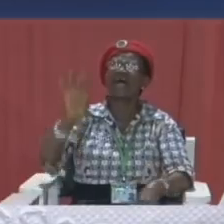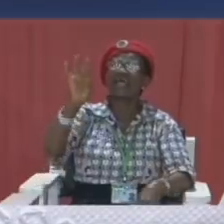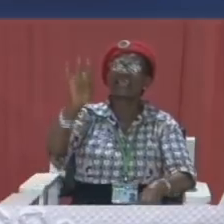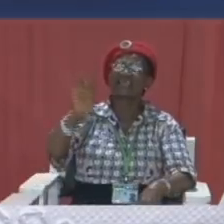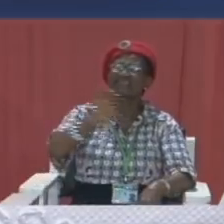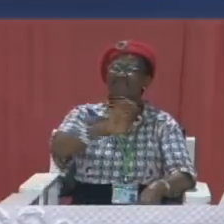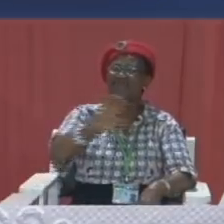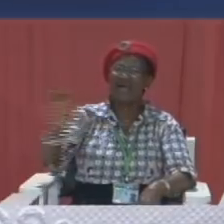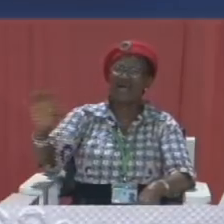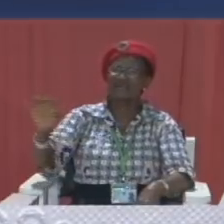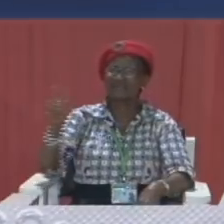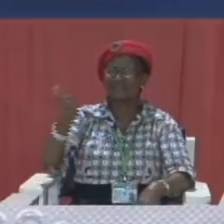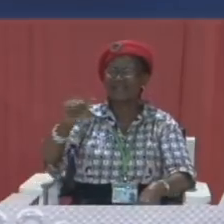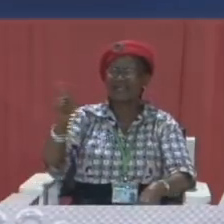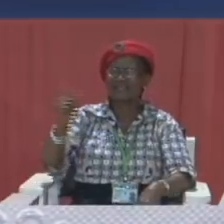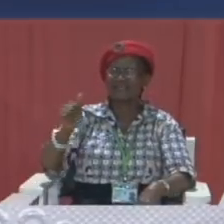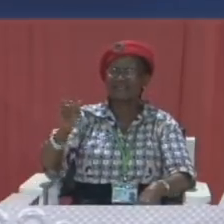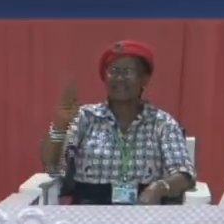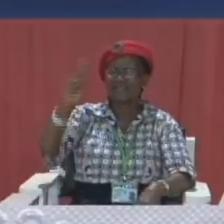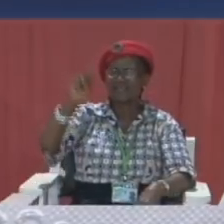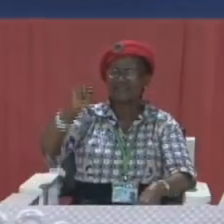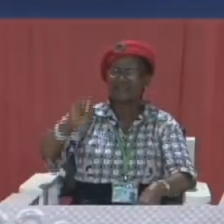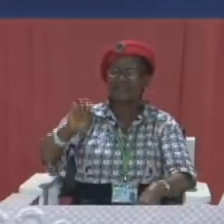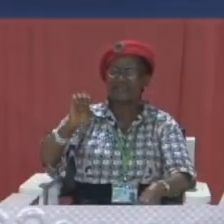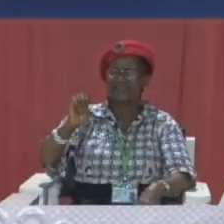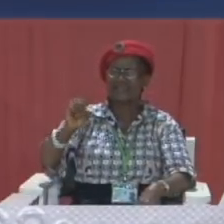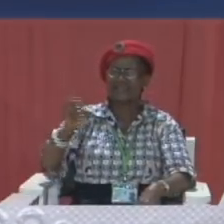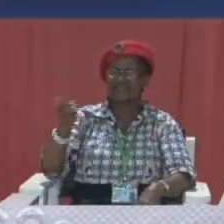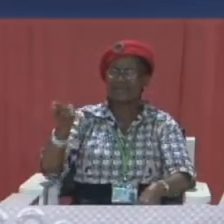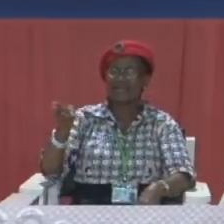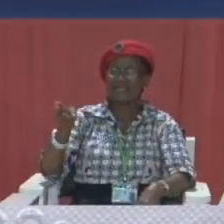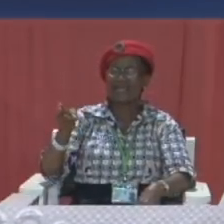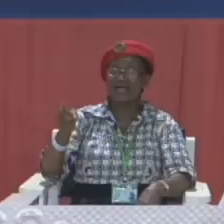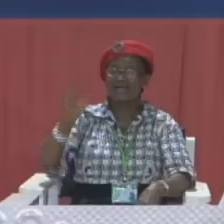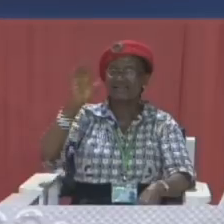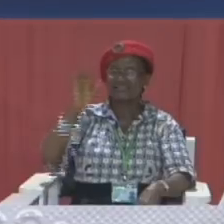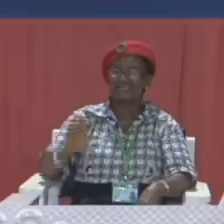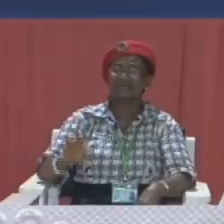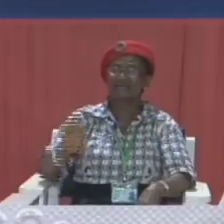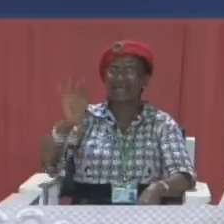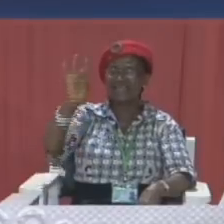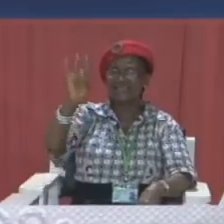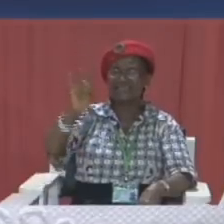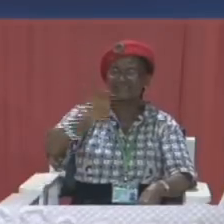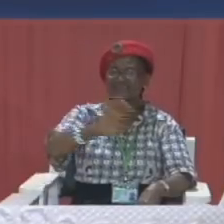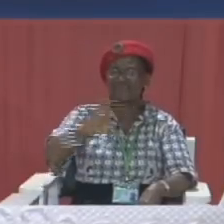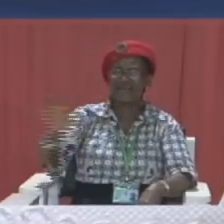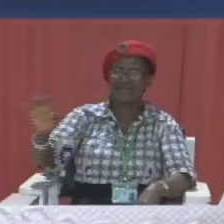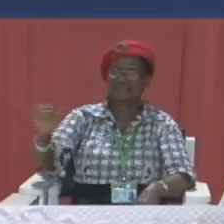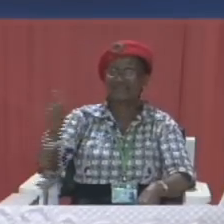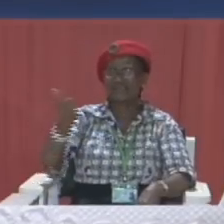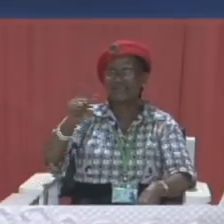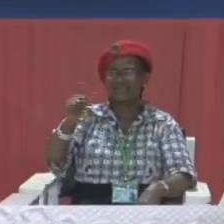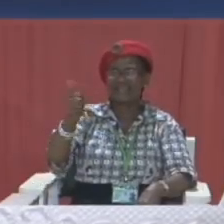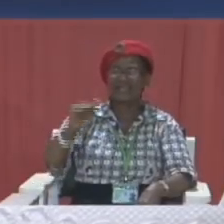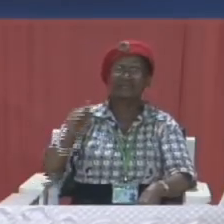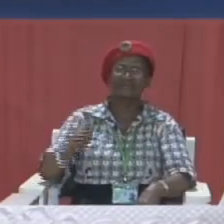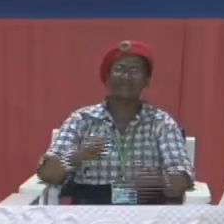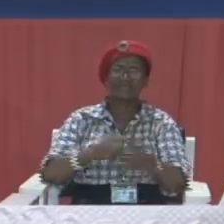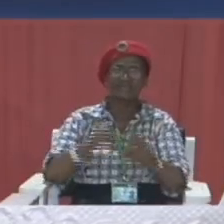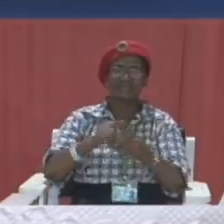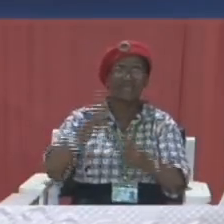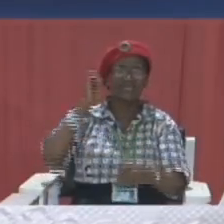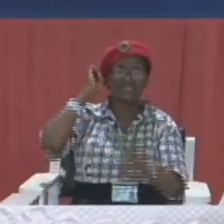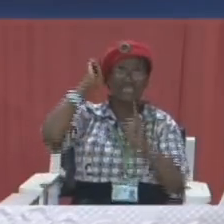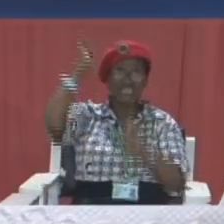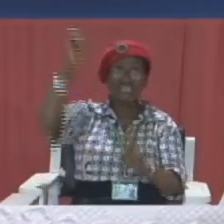ikewa. Nehemiah chapter 8, verse 10. Nehemiah, ori ikejo, ese ikewa. Then he said unto